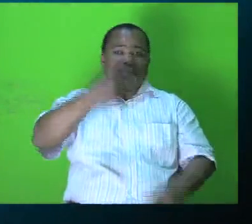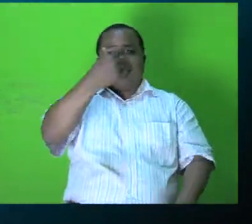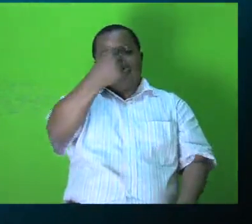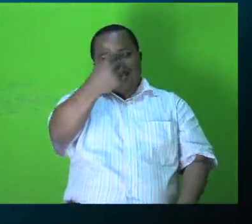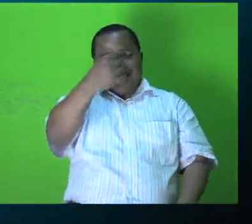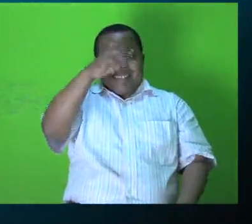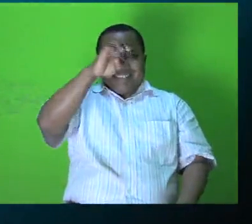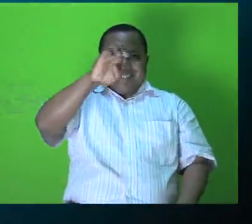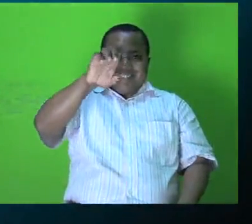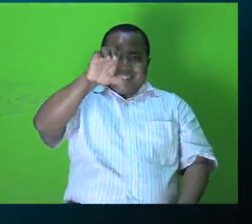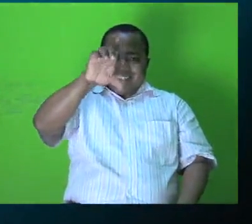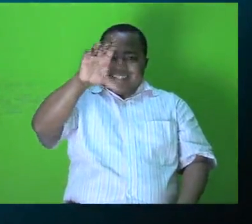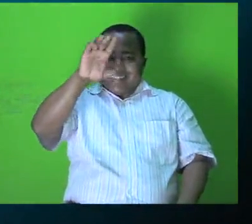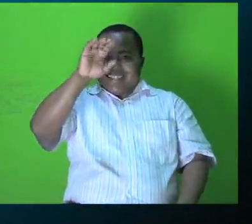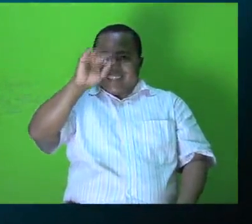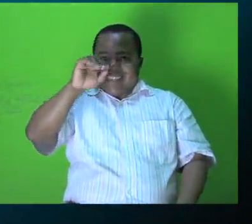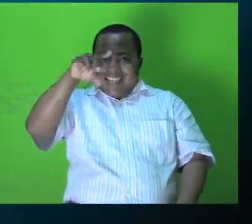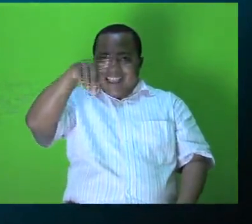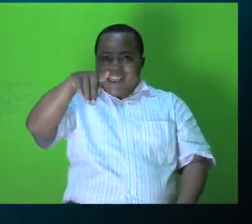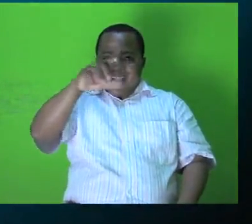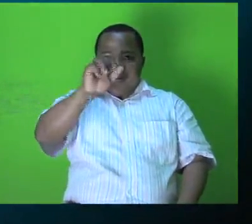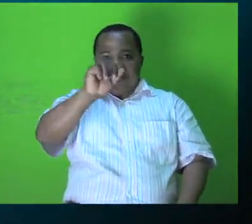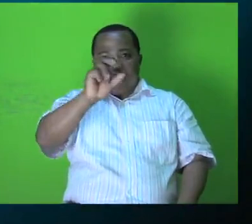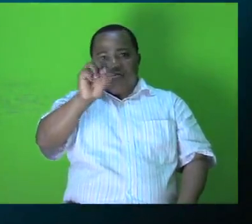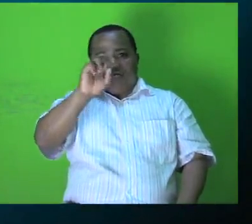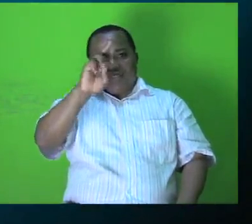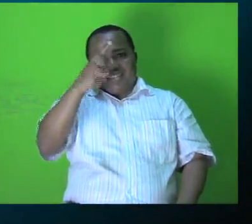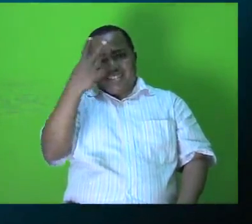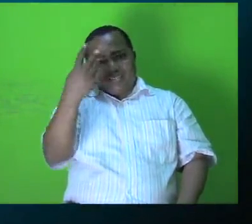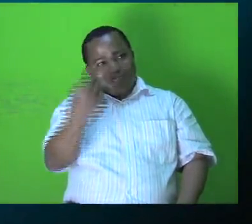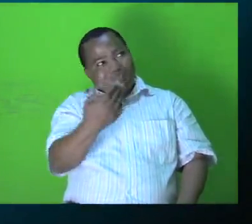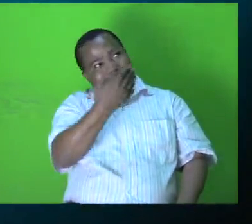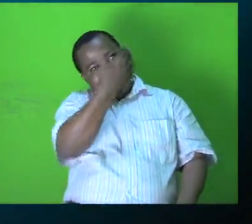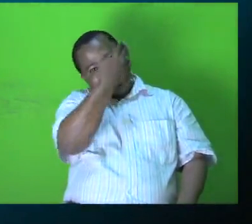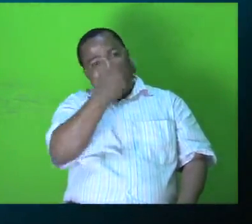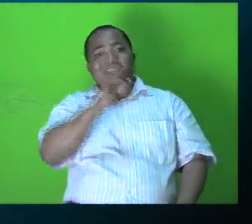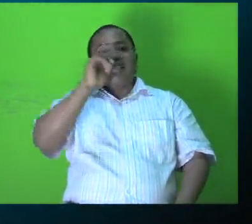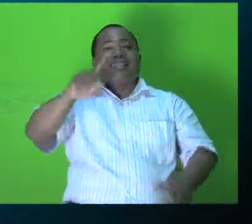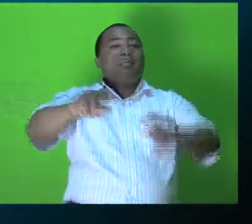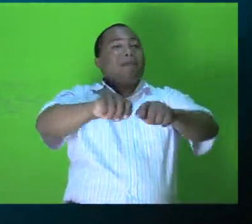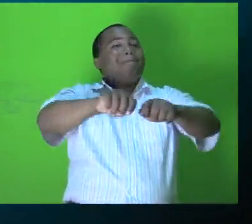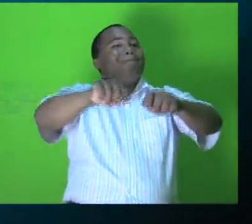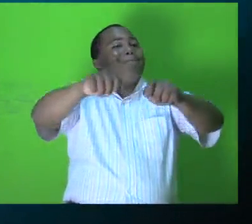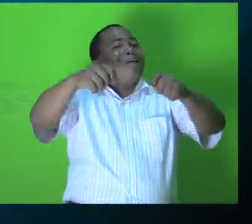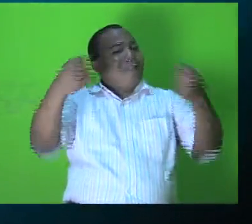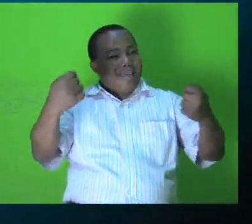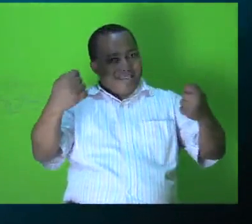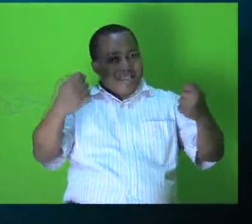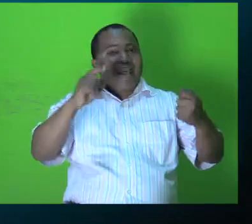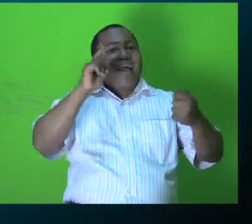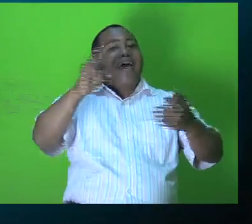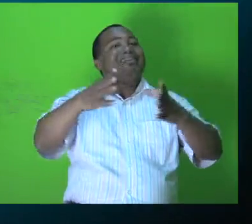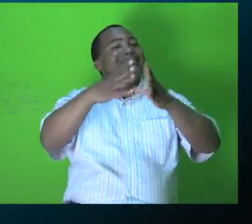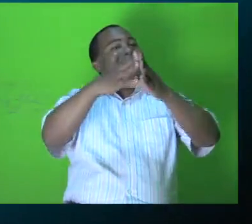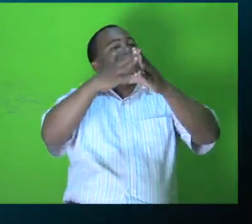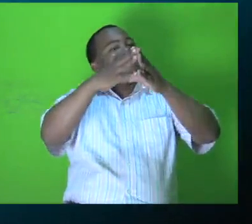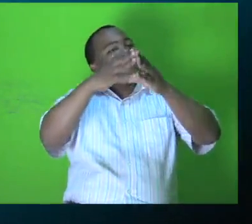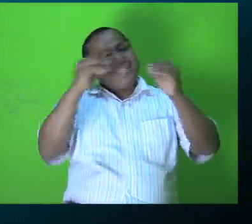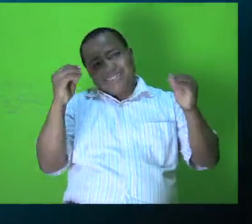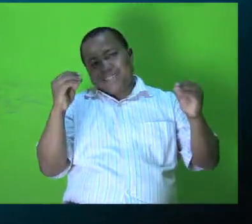II. The spindle fibers break and